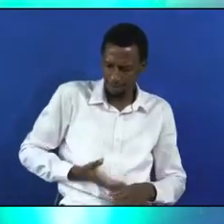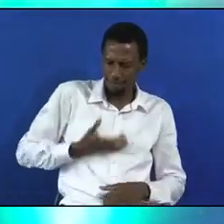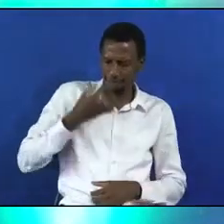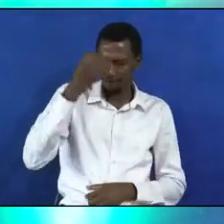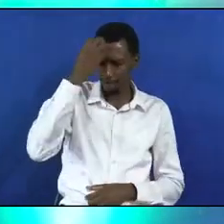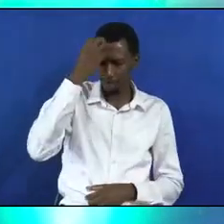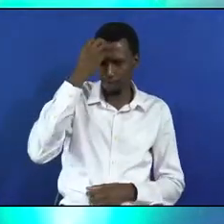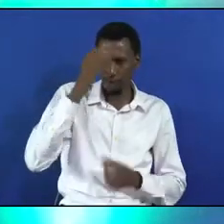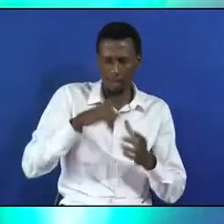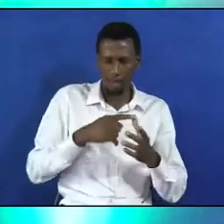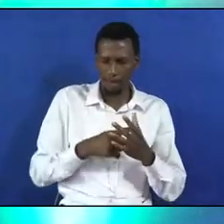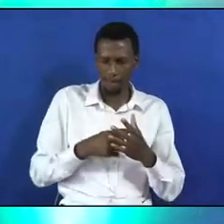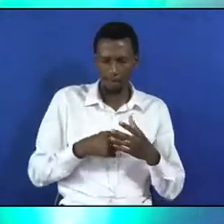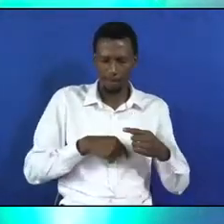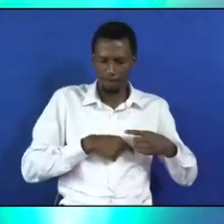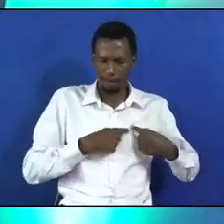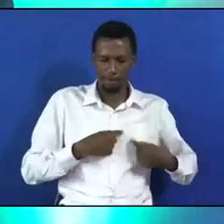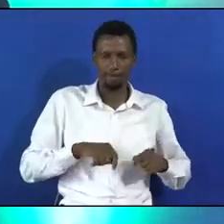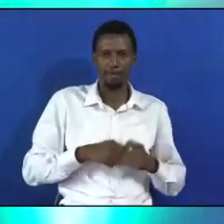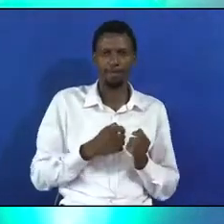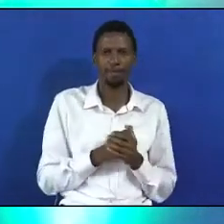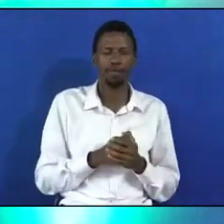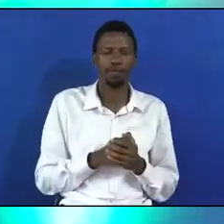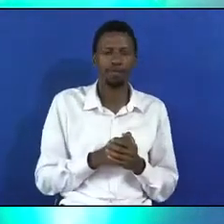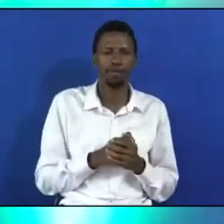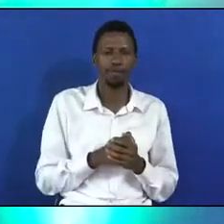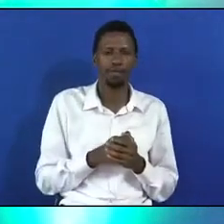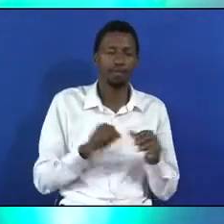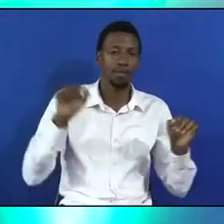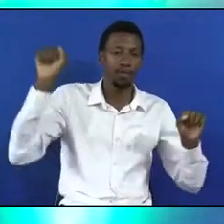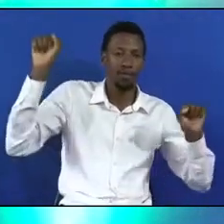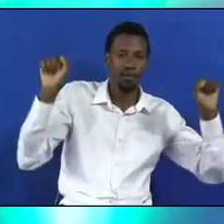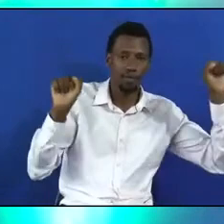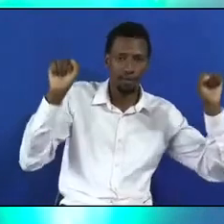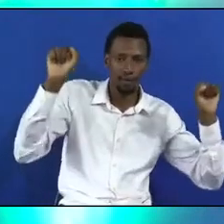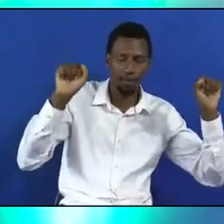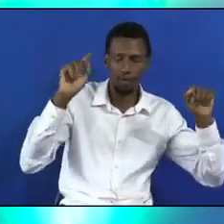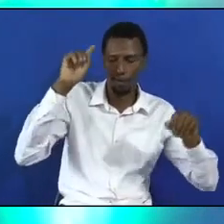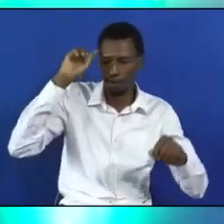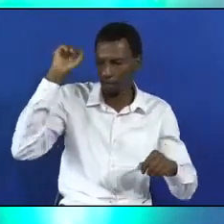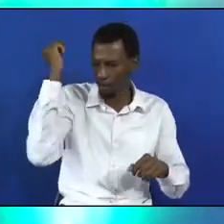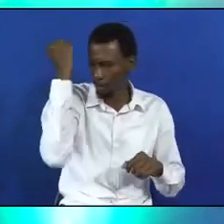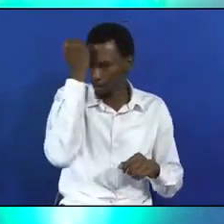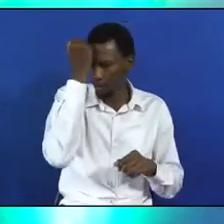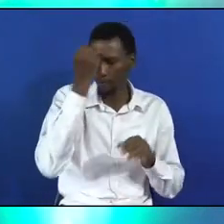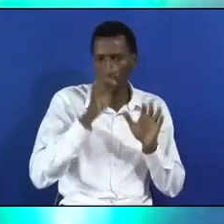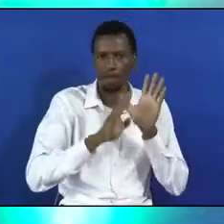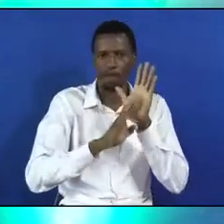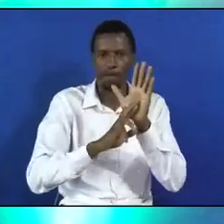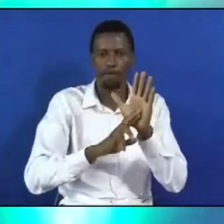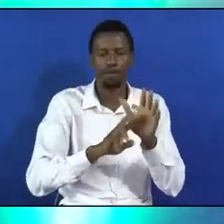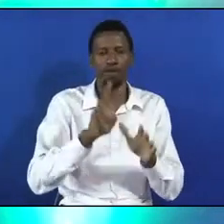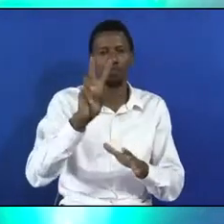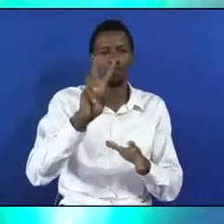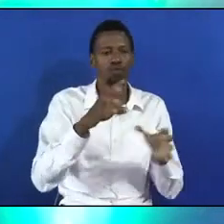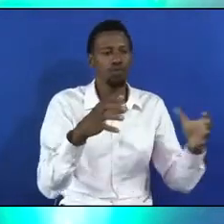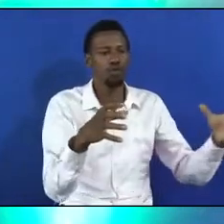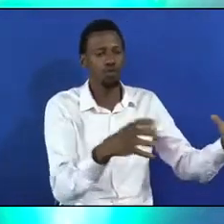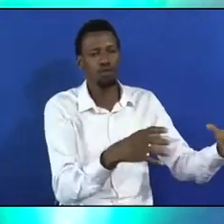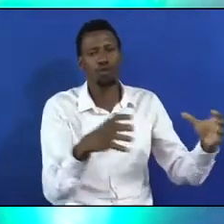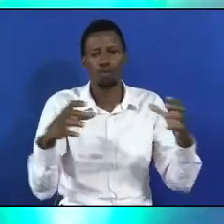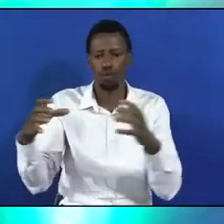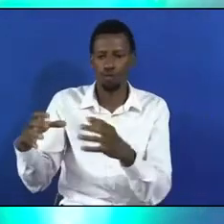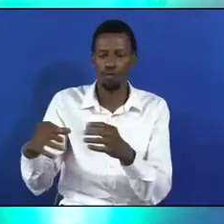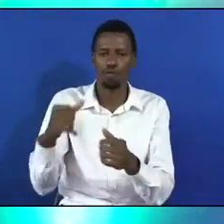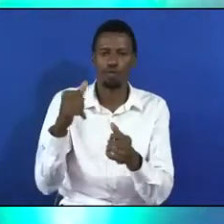Cain and Abel represent two crosses that will exist in the world till